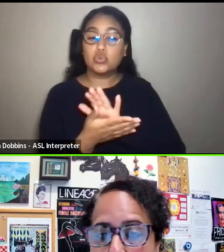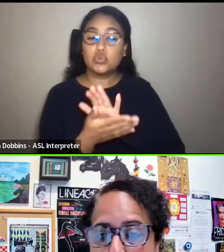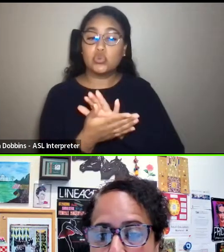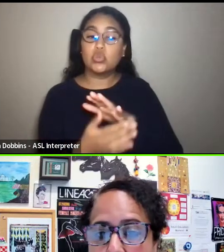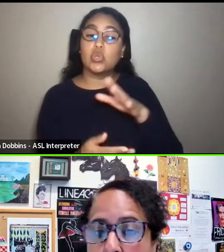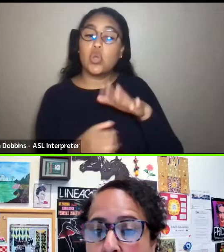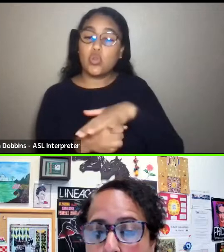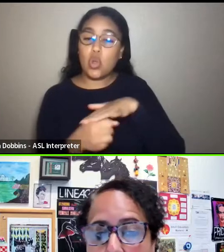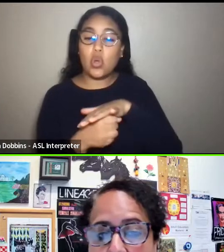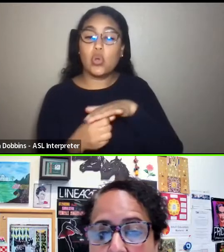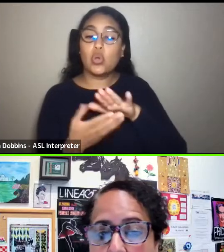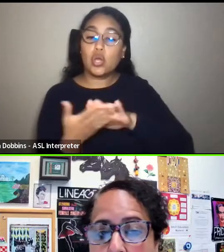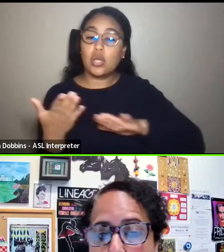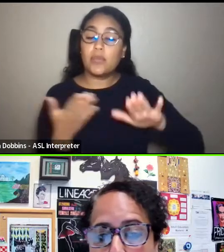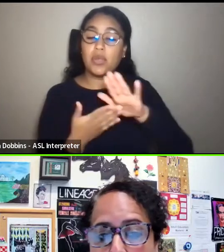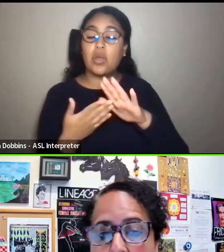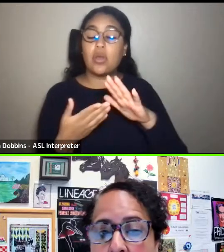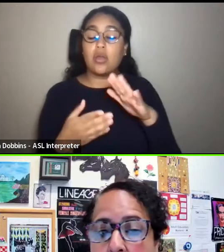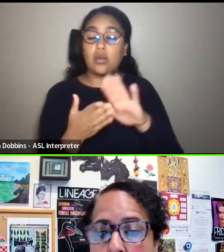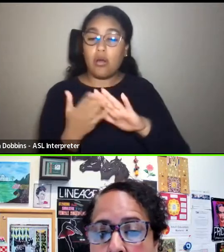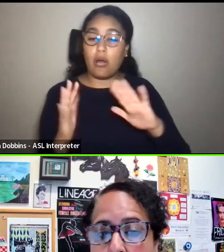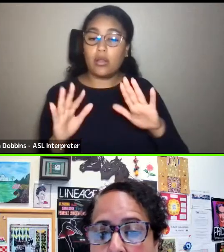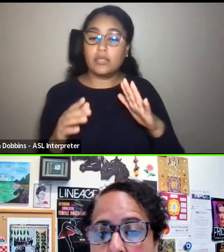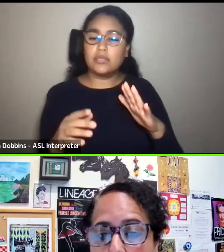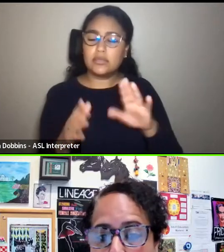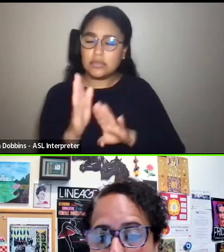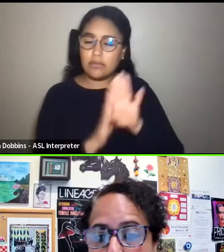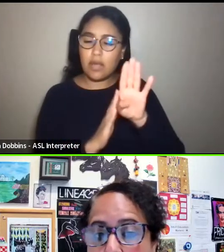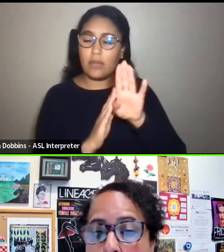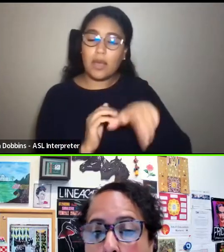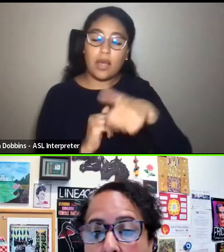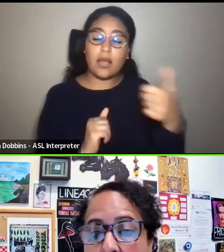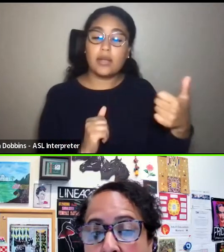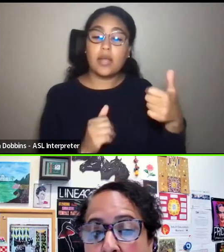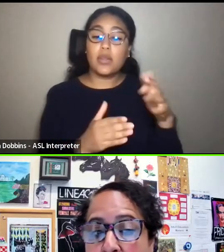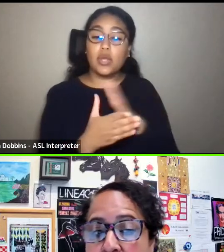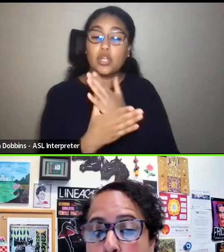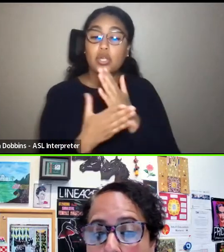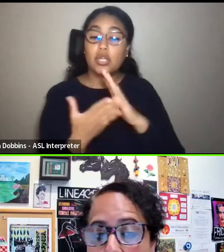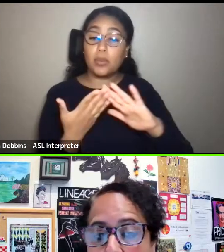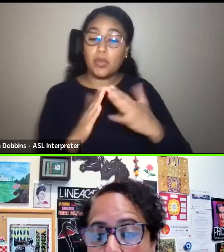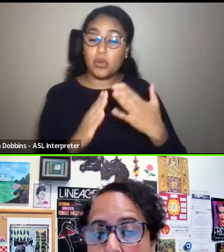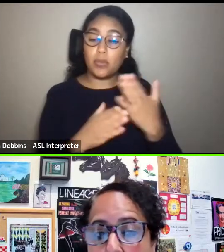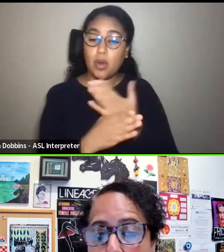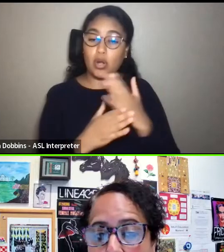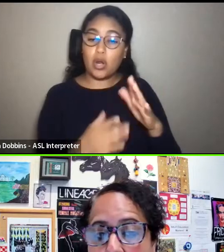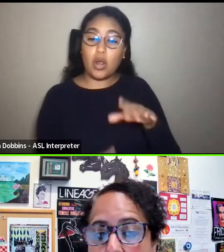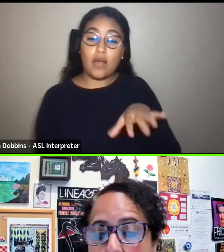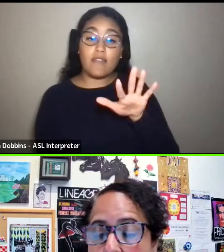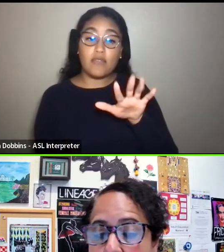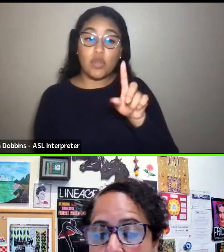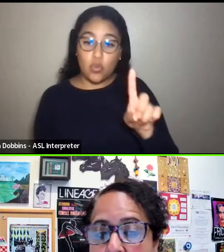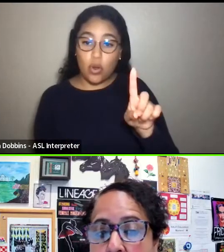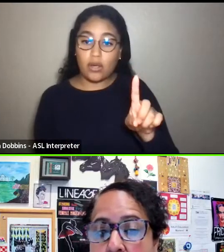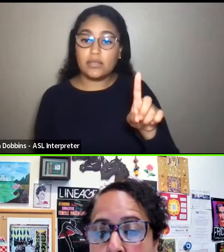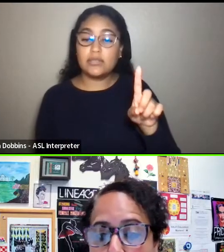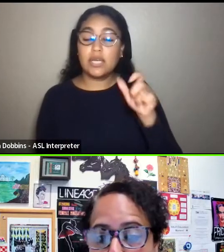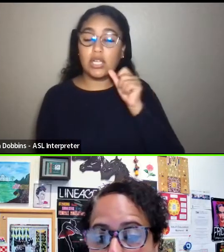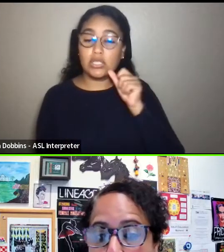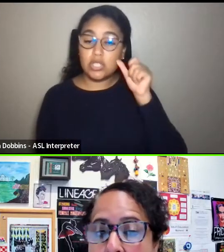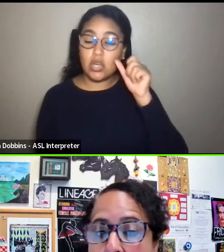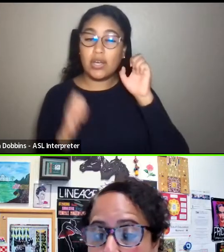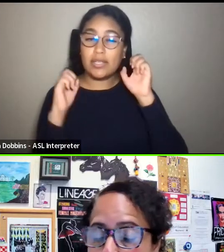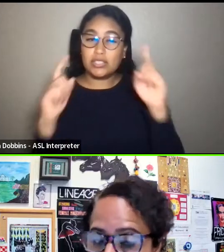local community colleges, Nova Works Development Board, and other community partners, was among 51 California adult